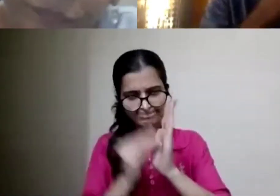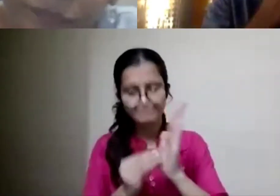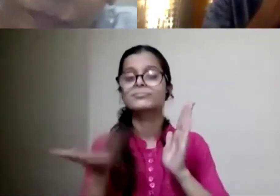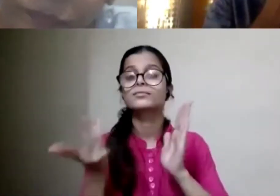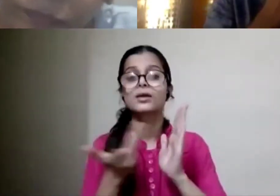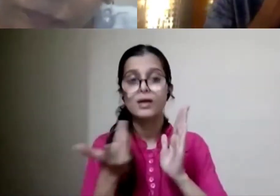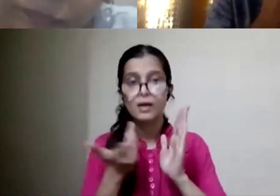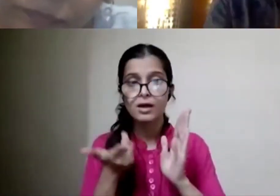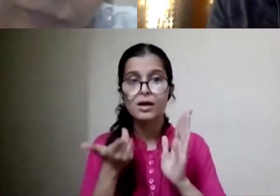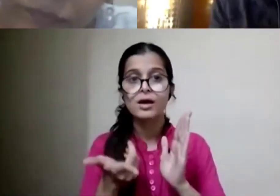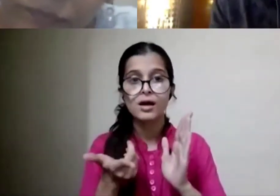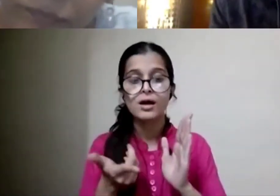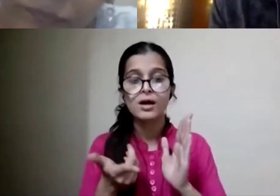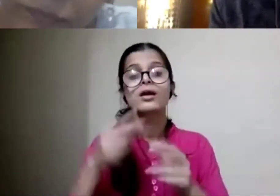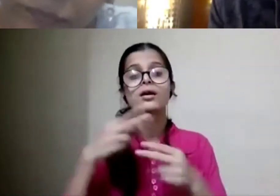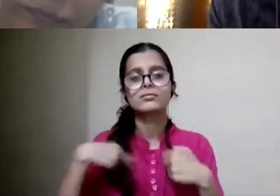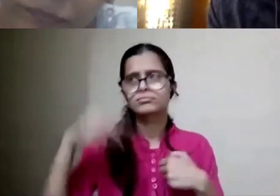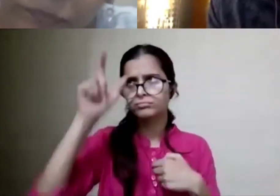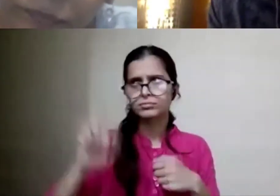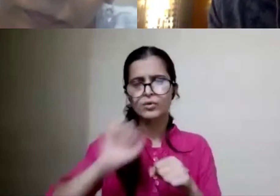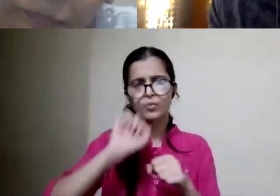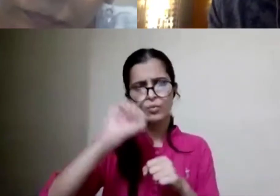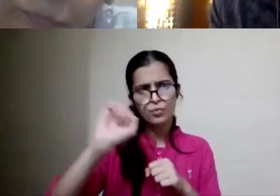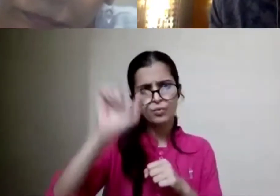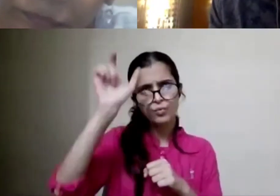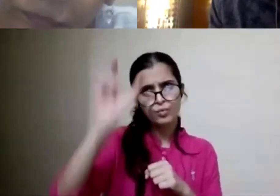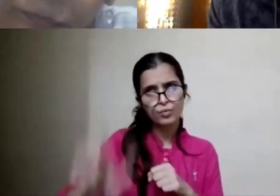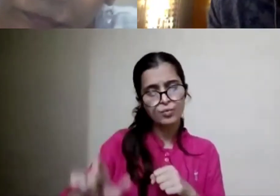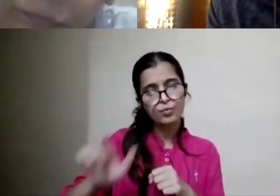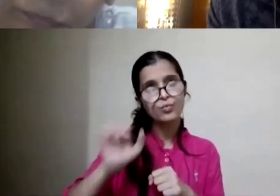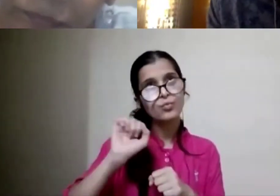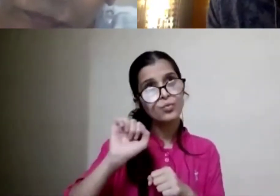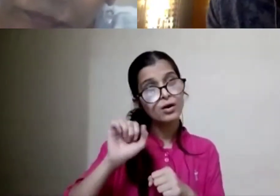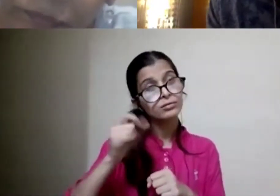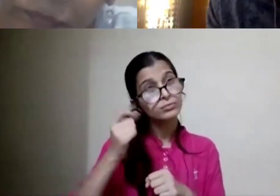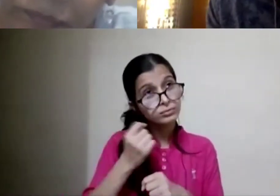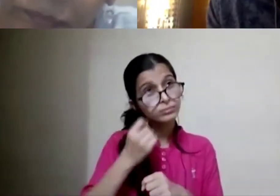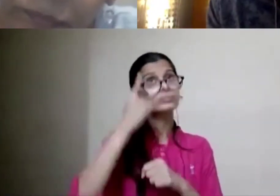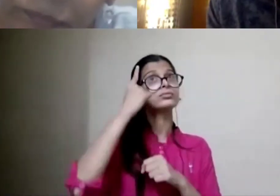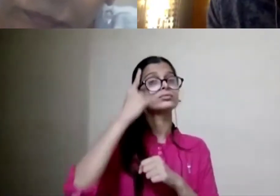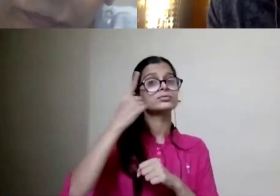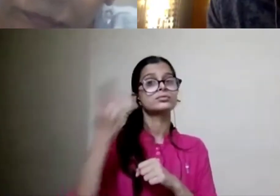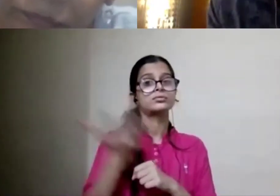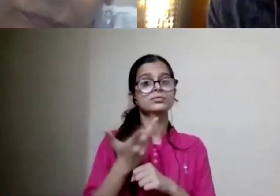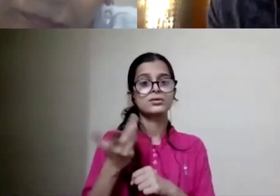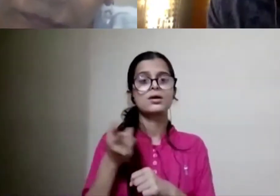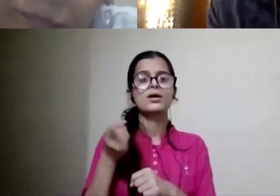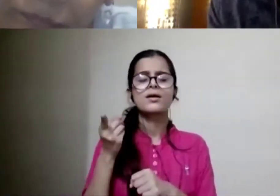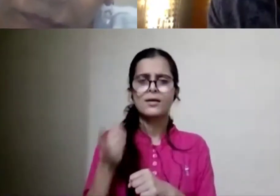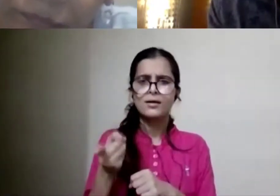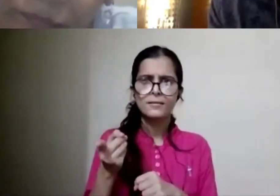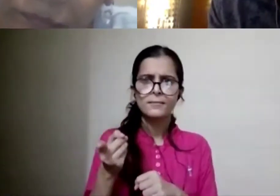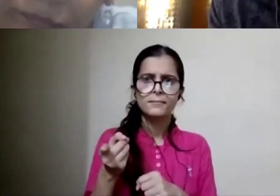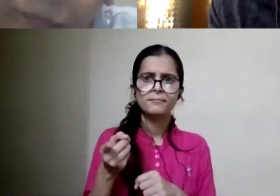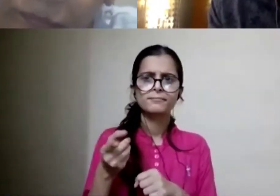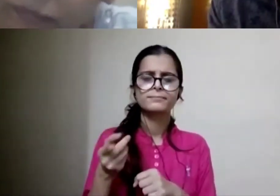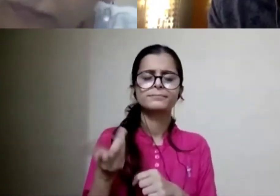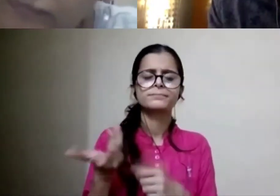be made to undertake, or what can they be made to do to understand that